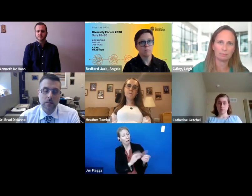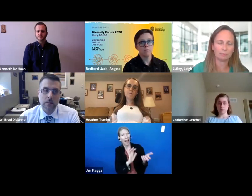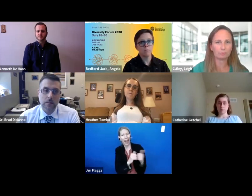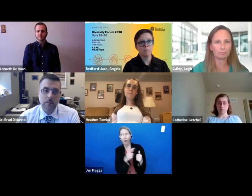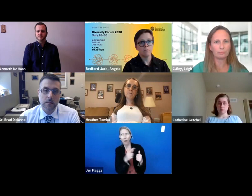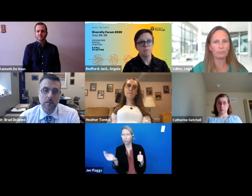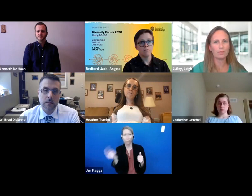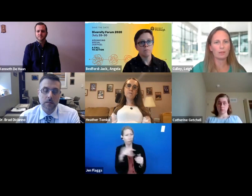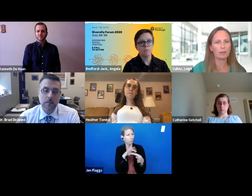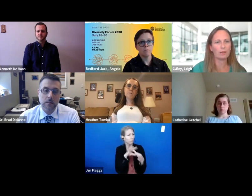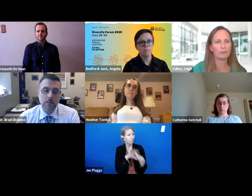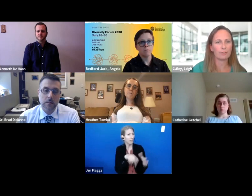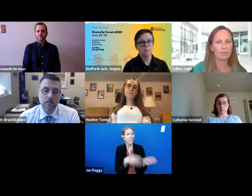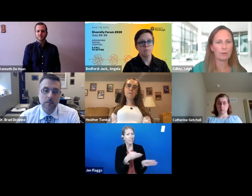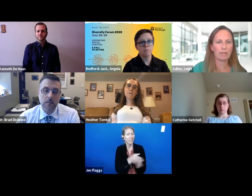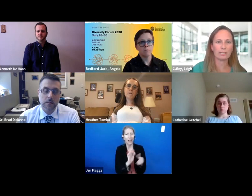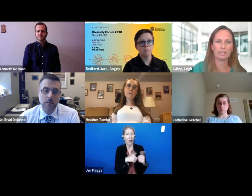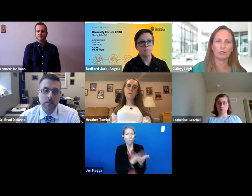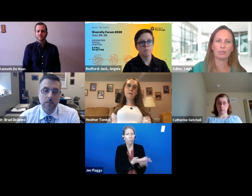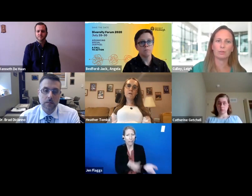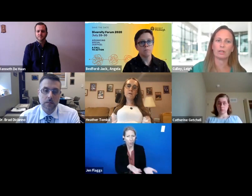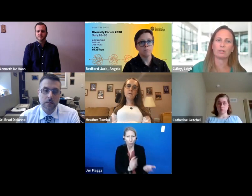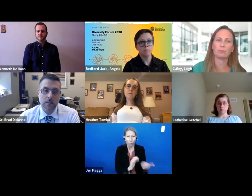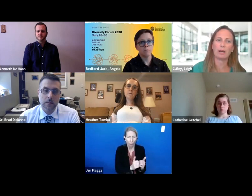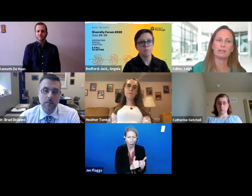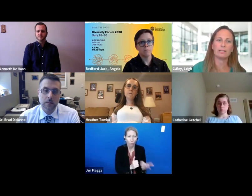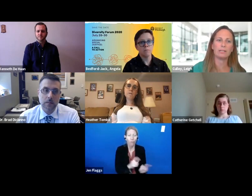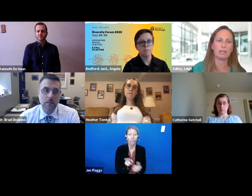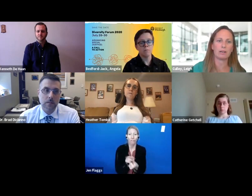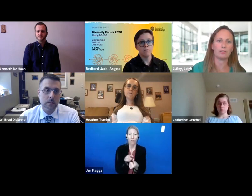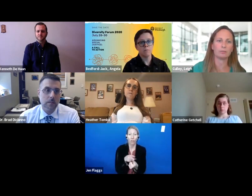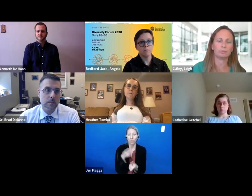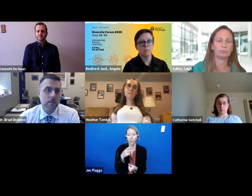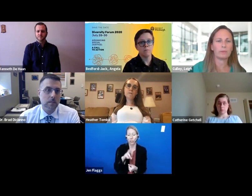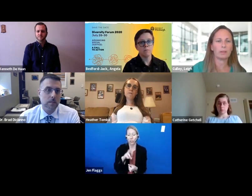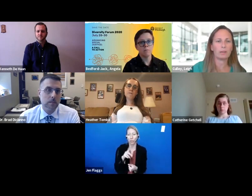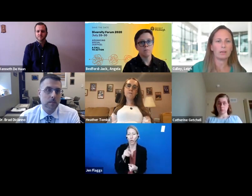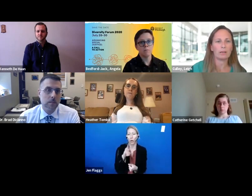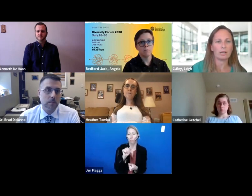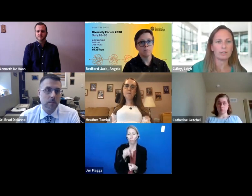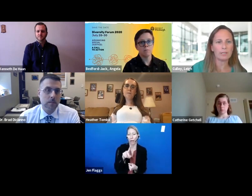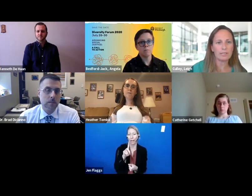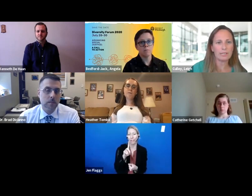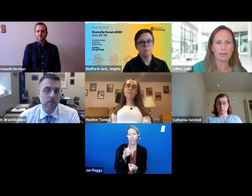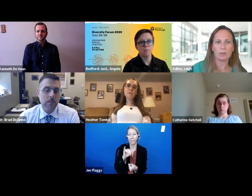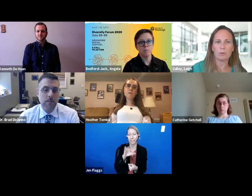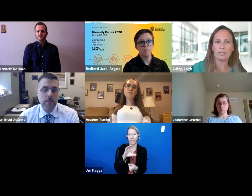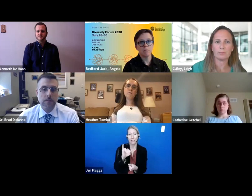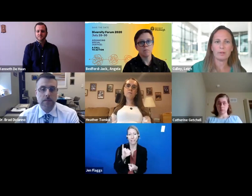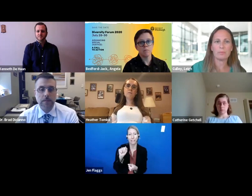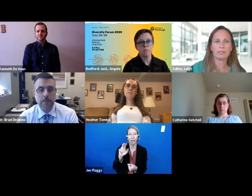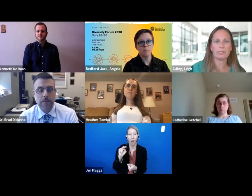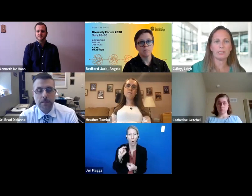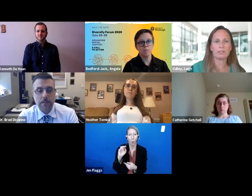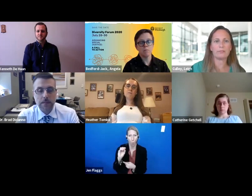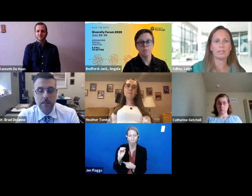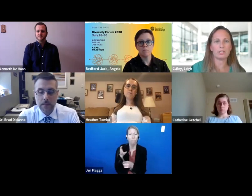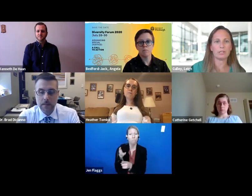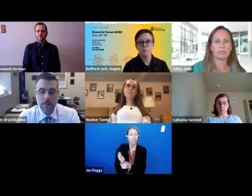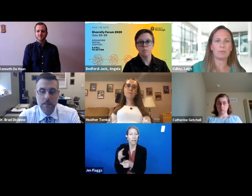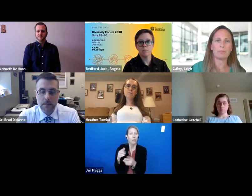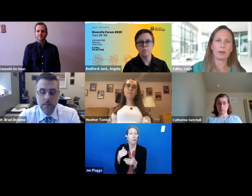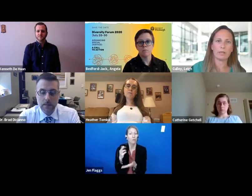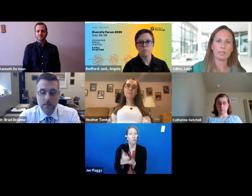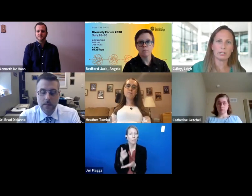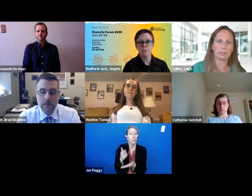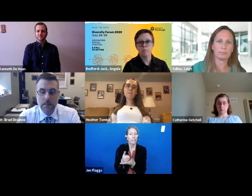disability. First, I would like to introduce Dr. Brad DiCiano. Dr. DiCiano is rehabilitation